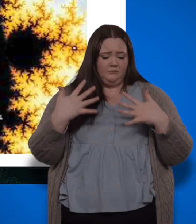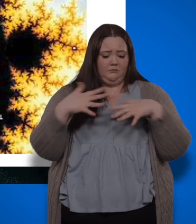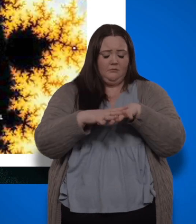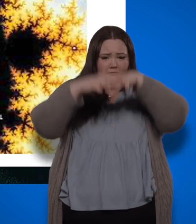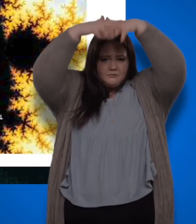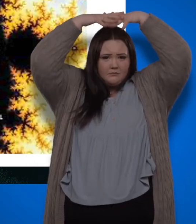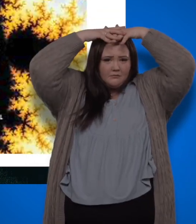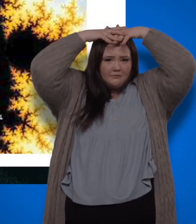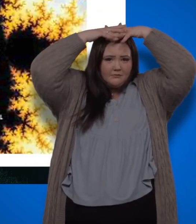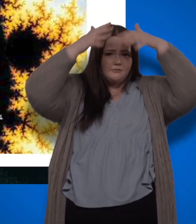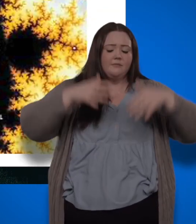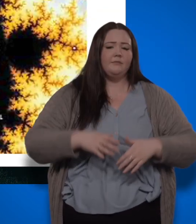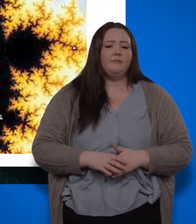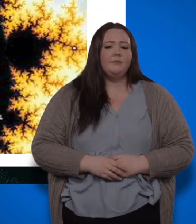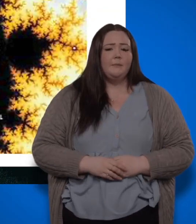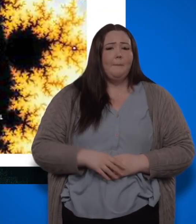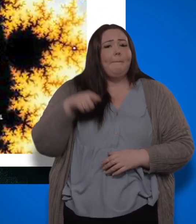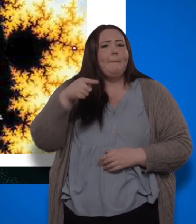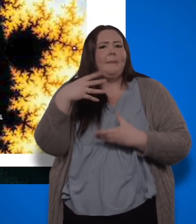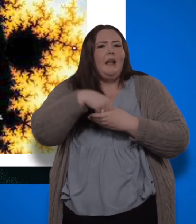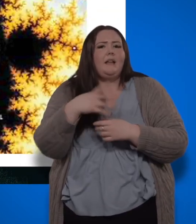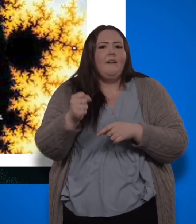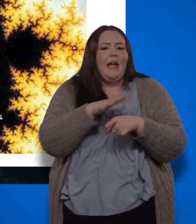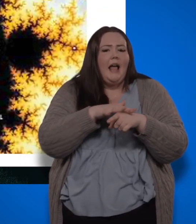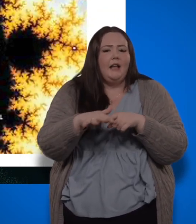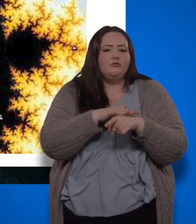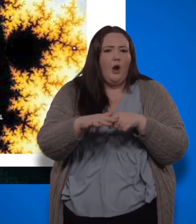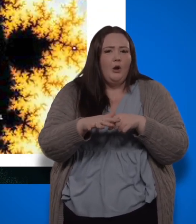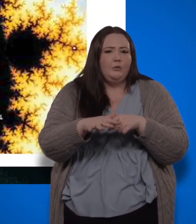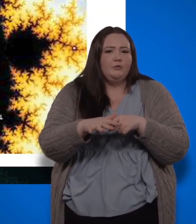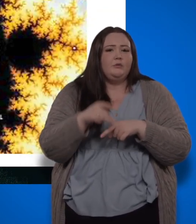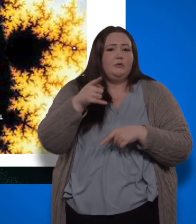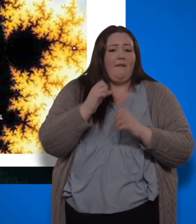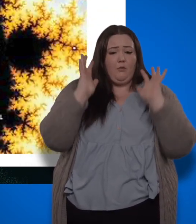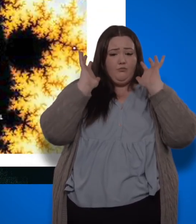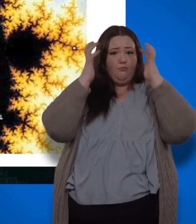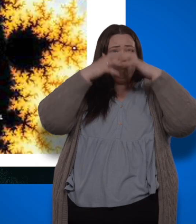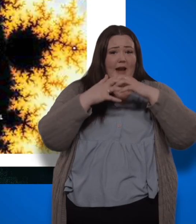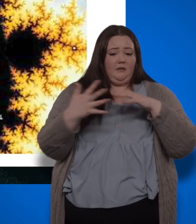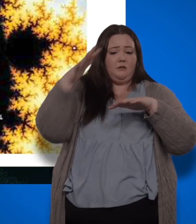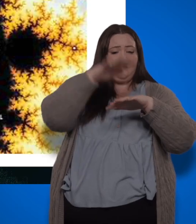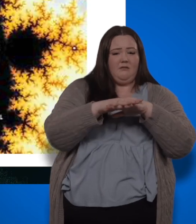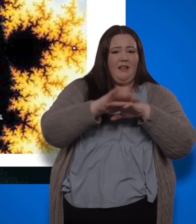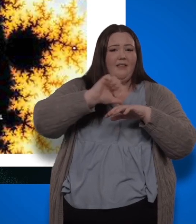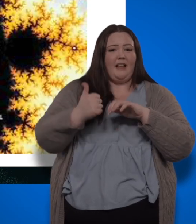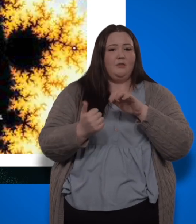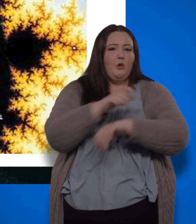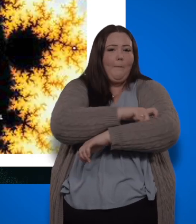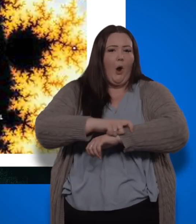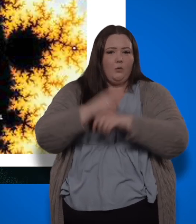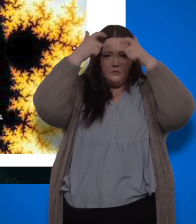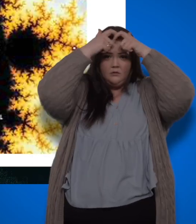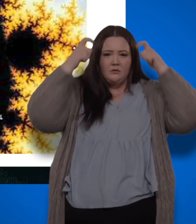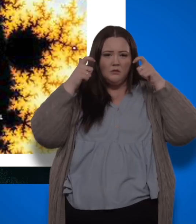lattice work of electrodes which are inserted underneath the human being's skull and over the surface of the brain, and which